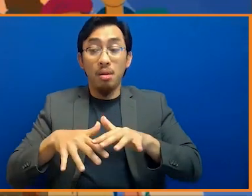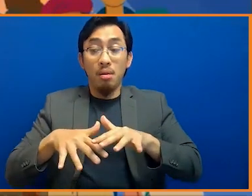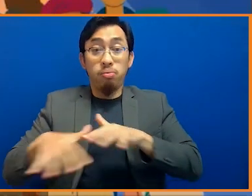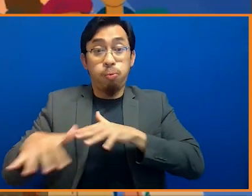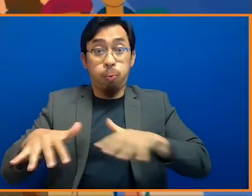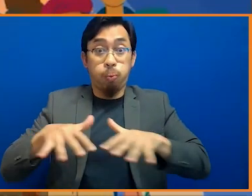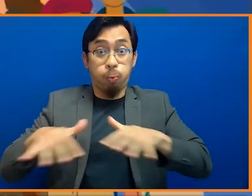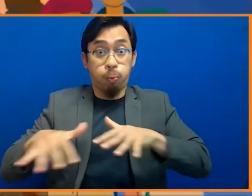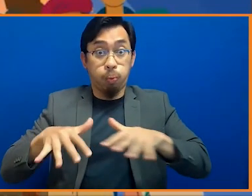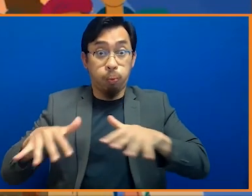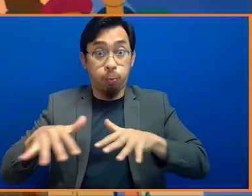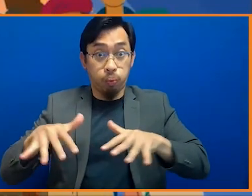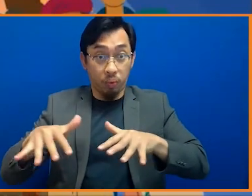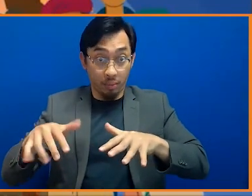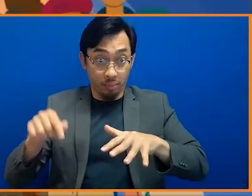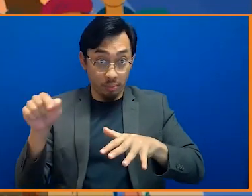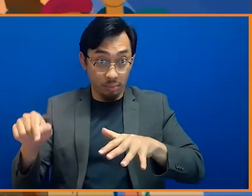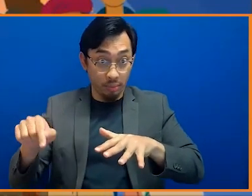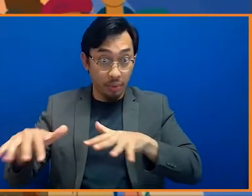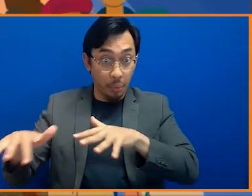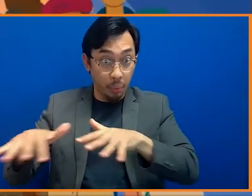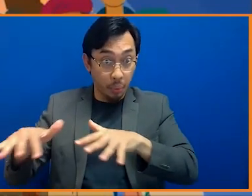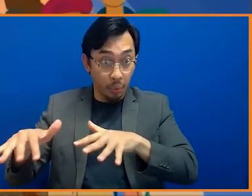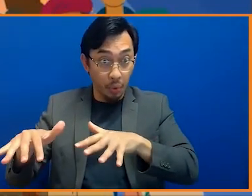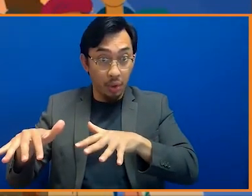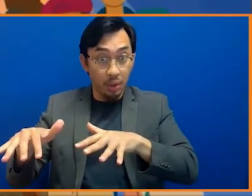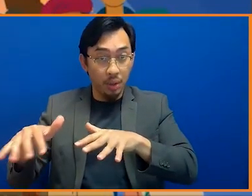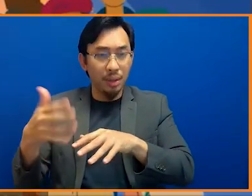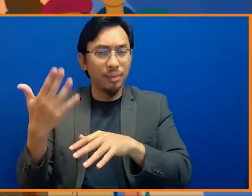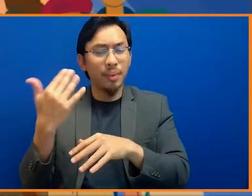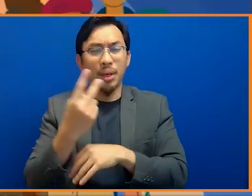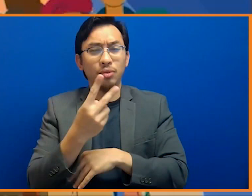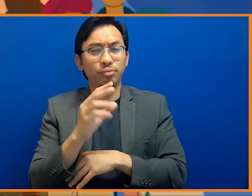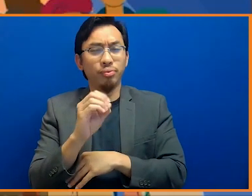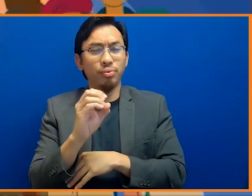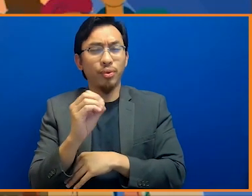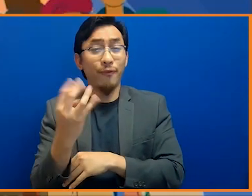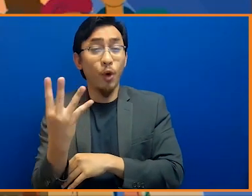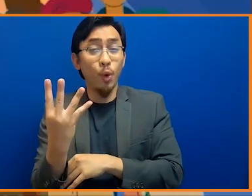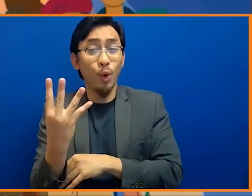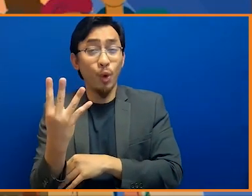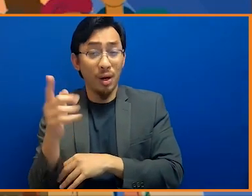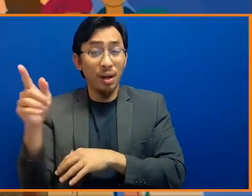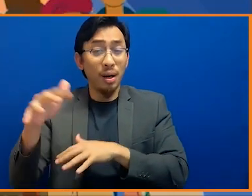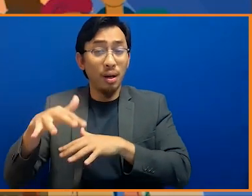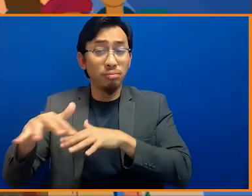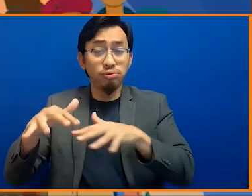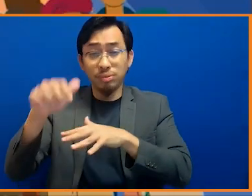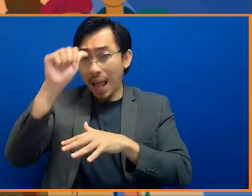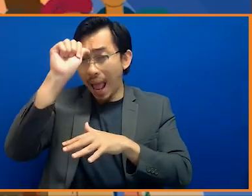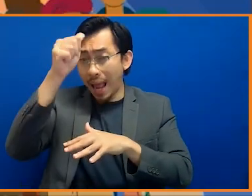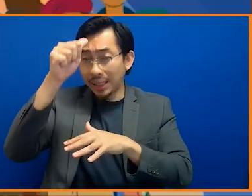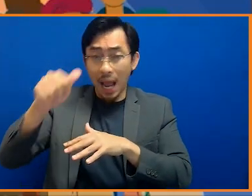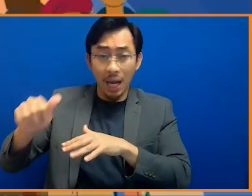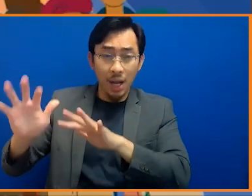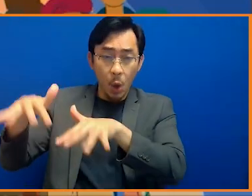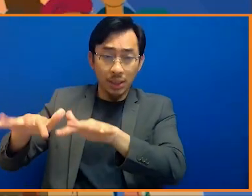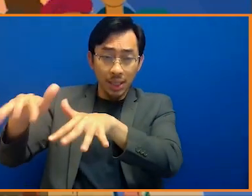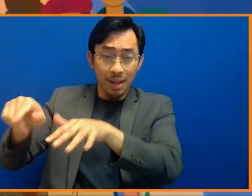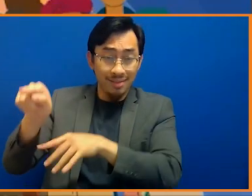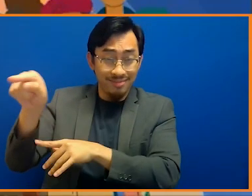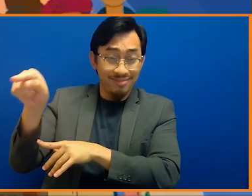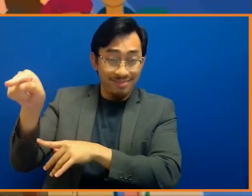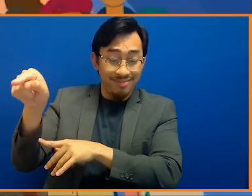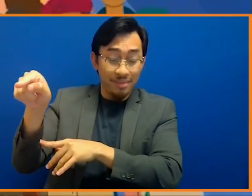if the earthquake occur, okay, let's take case from the 2004 Indian Ocean tsunami.